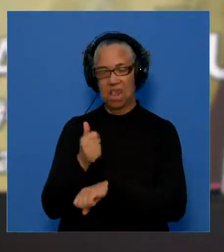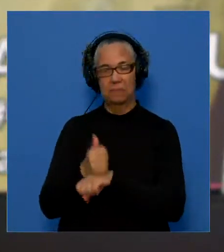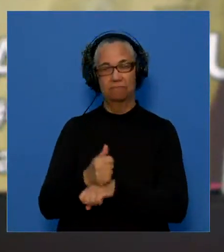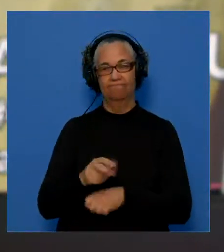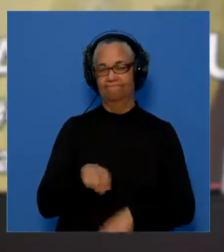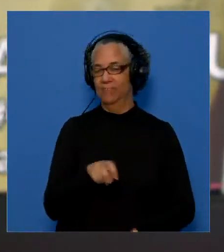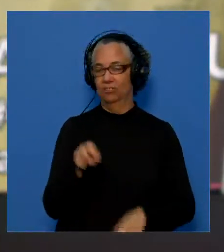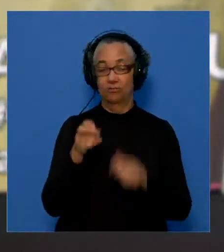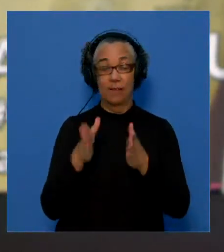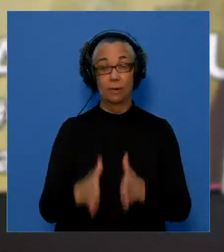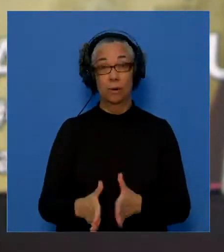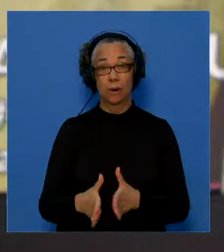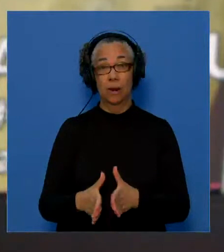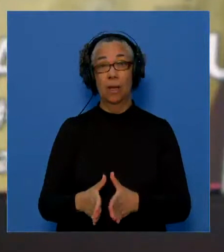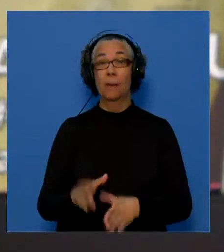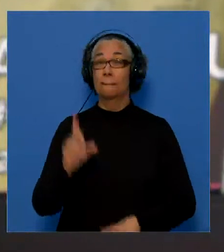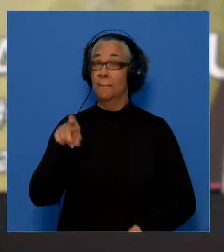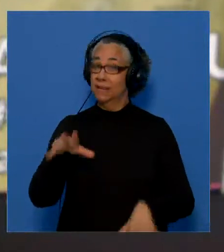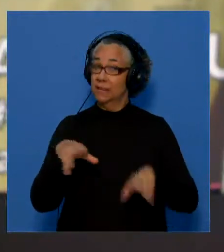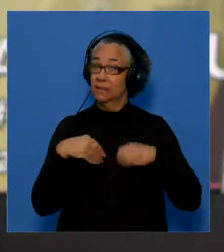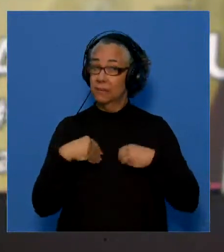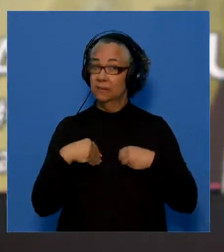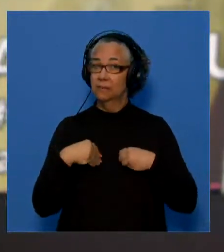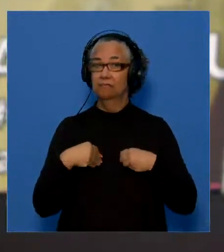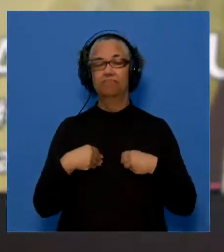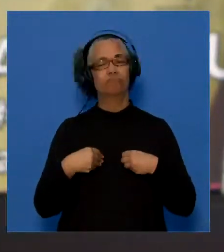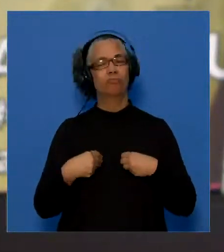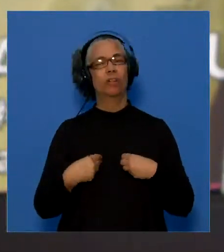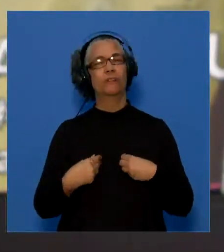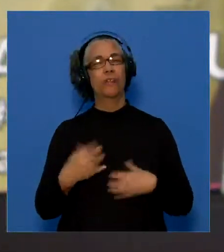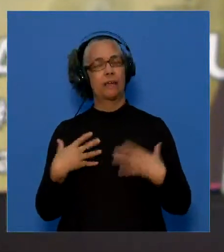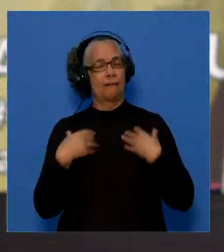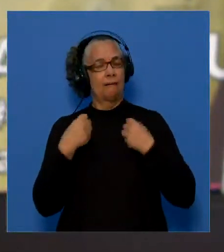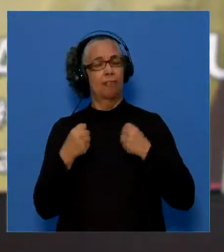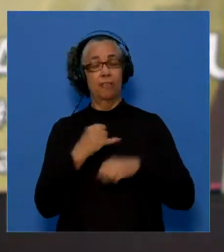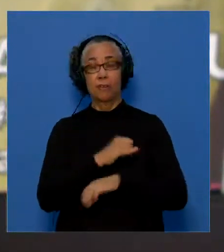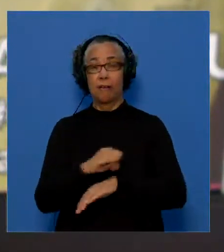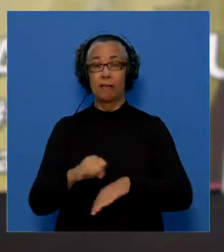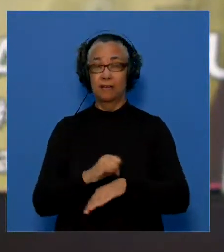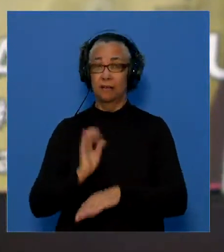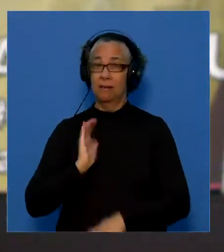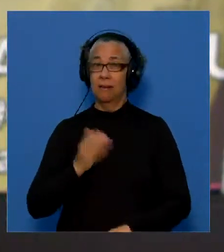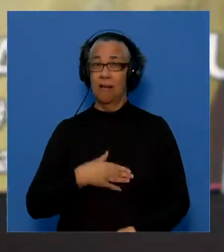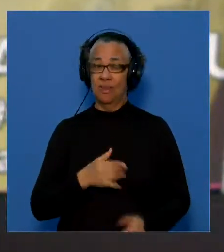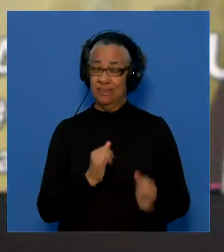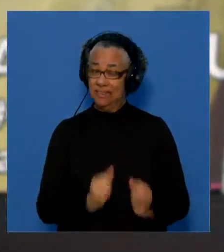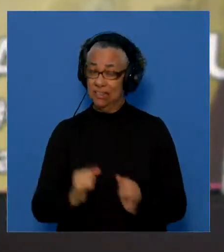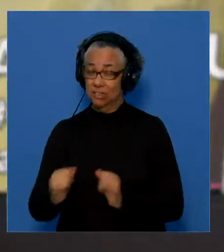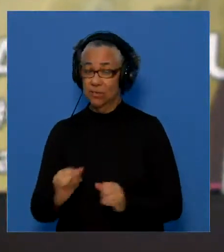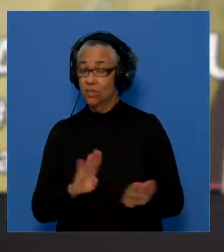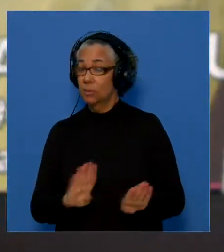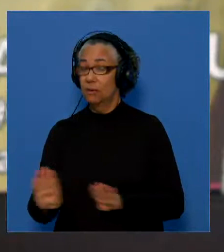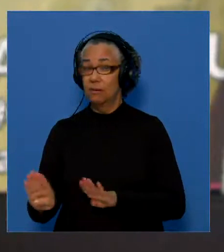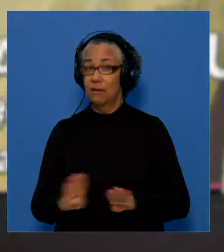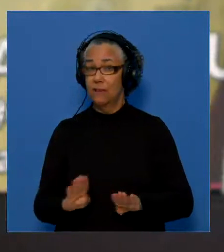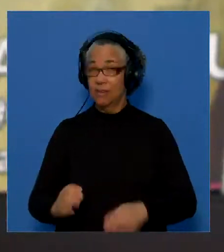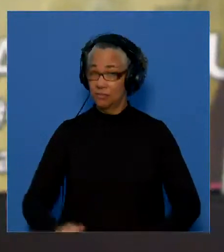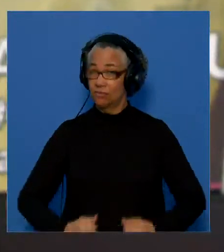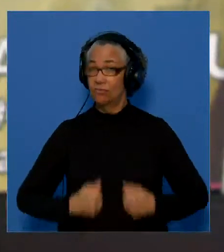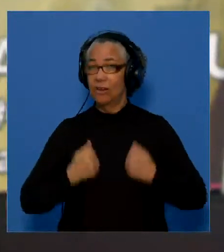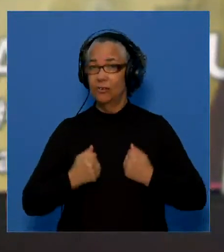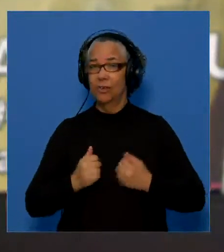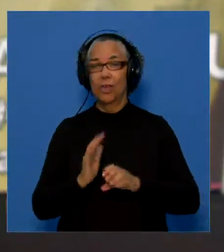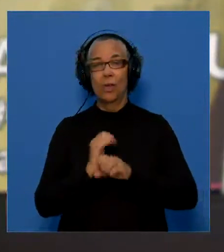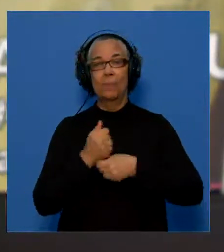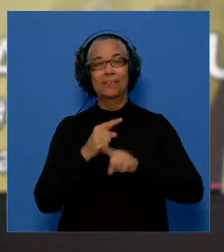must take ownership for the health of our island, as it is our own individual actions as residents which make the difference and break the